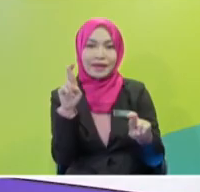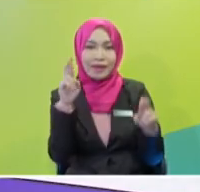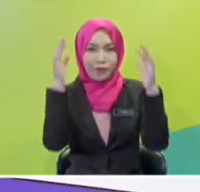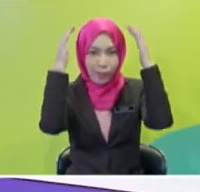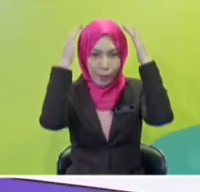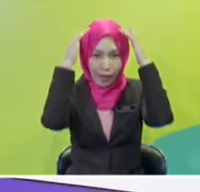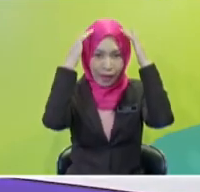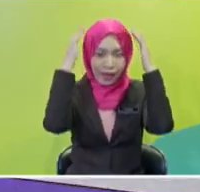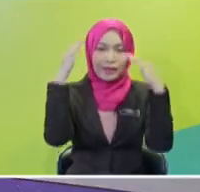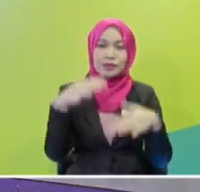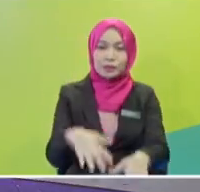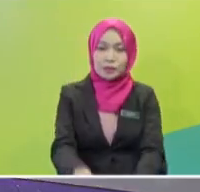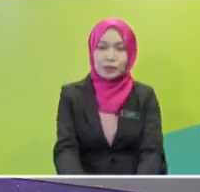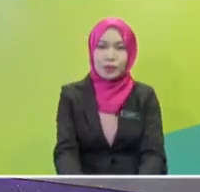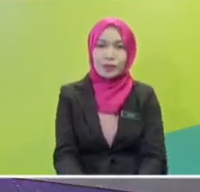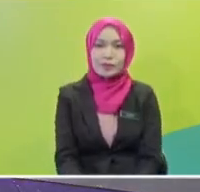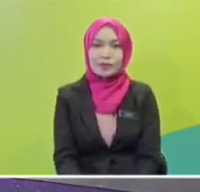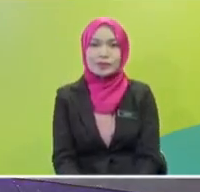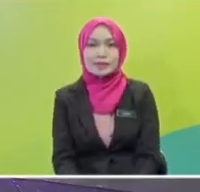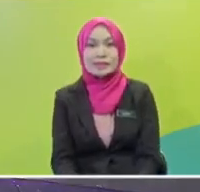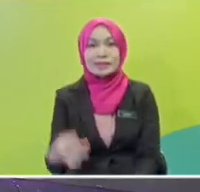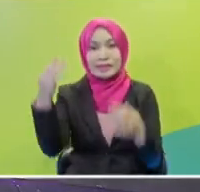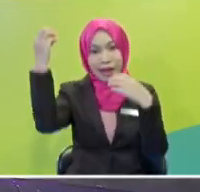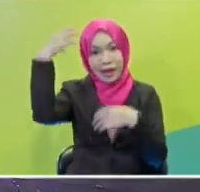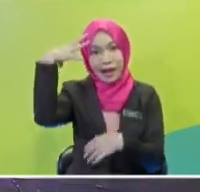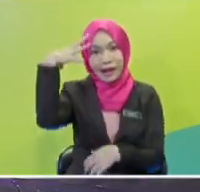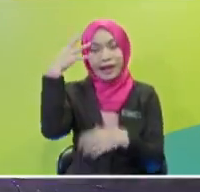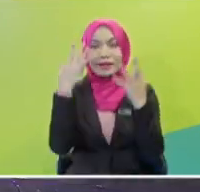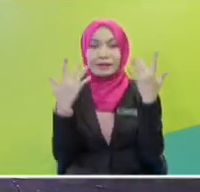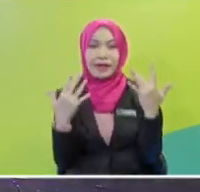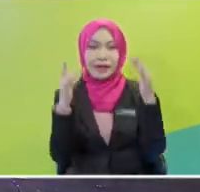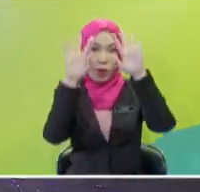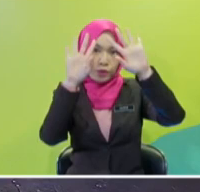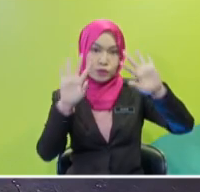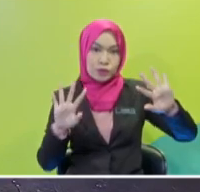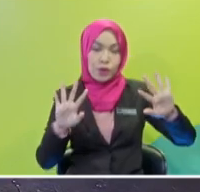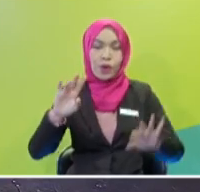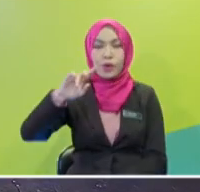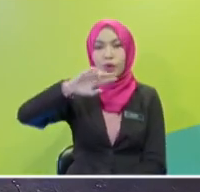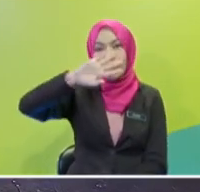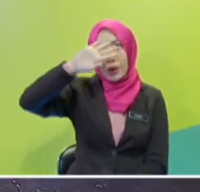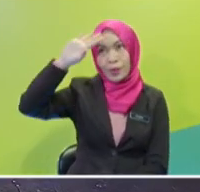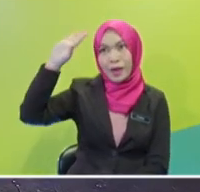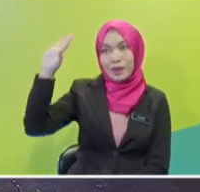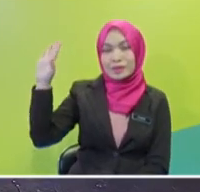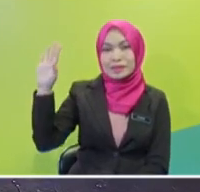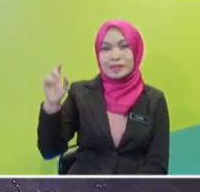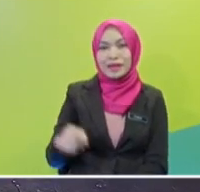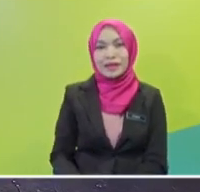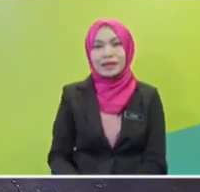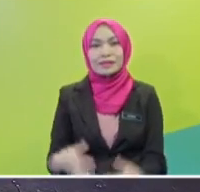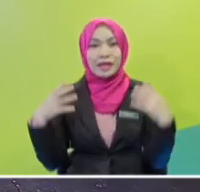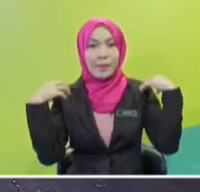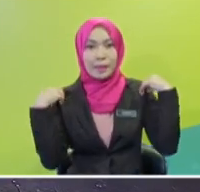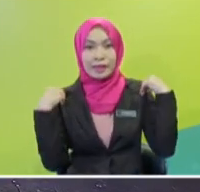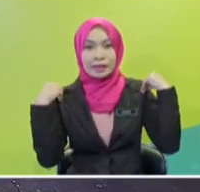to toe. Sun, wind, rain or snow. Look outside and pick your